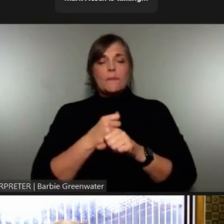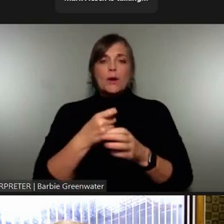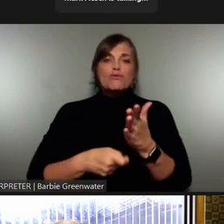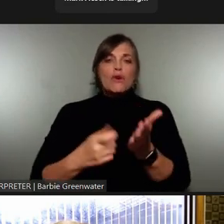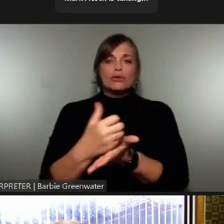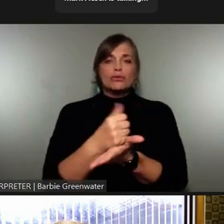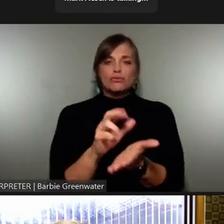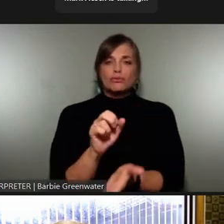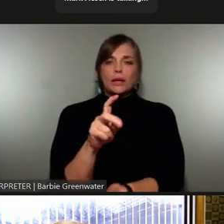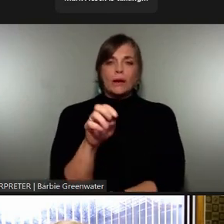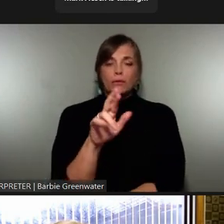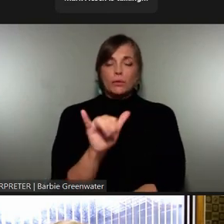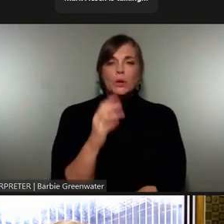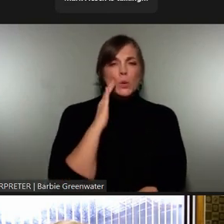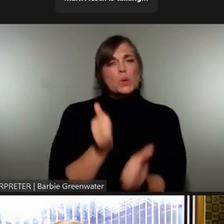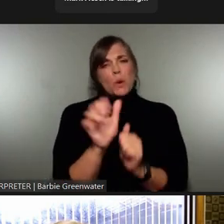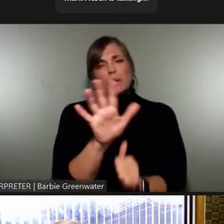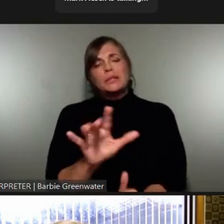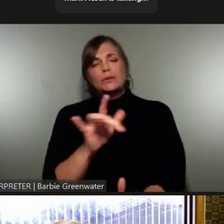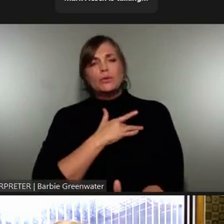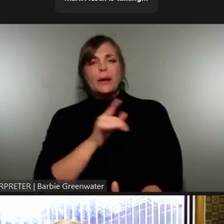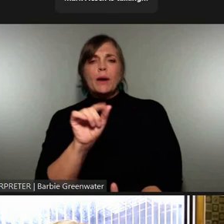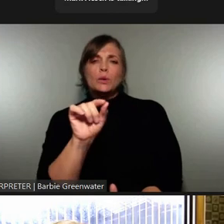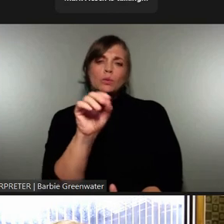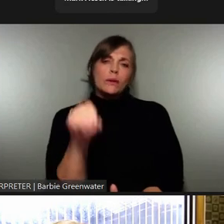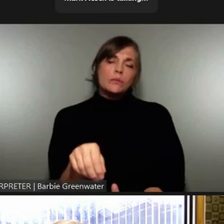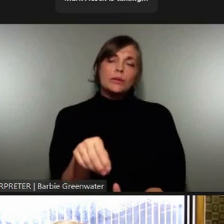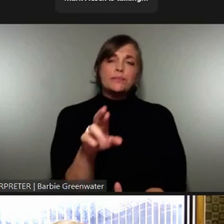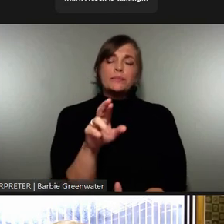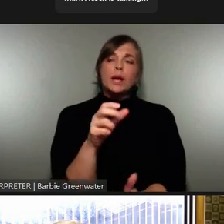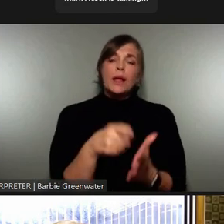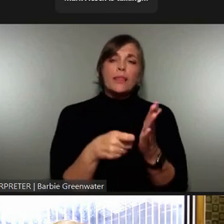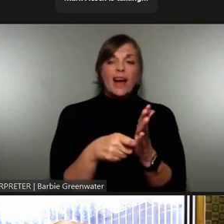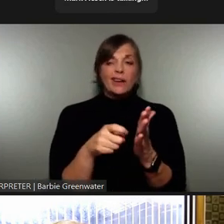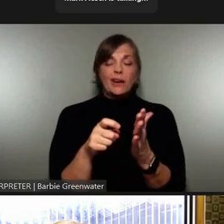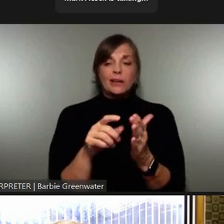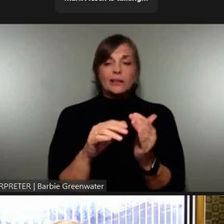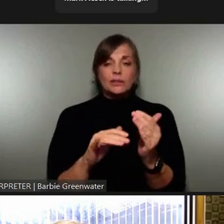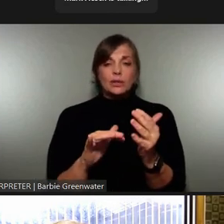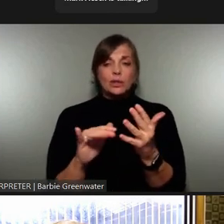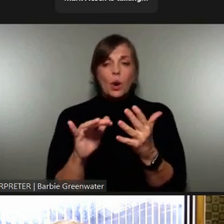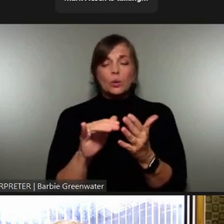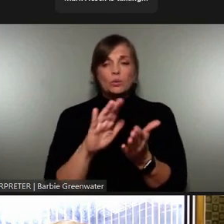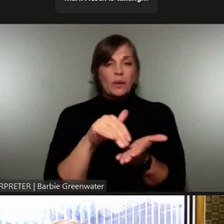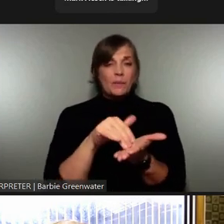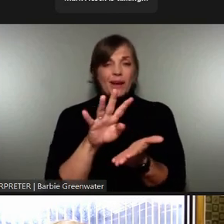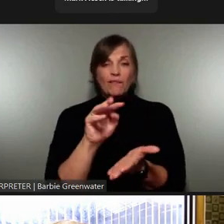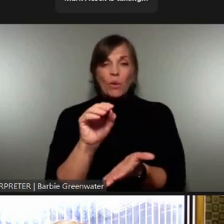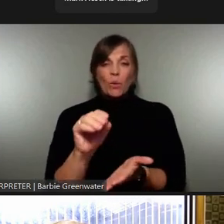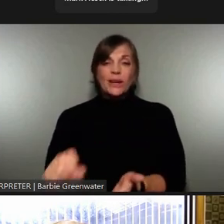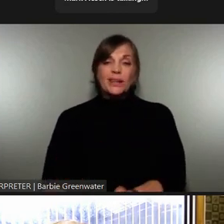cost recovery in sort of the 20% range. We were able to take our cost recovery into the mid 40s. And it's thinking about, as you